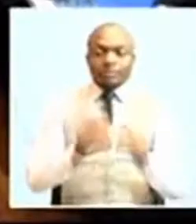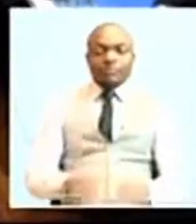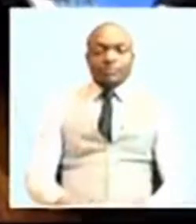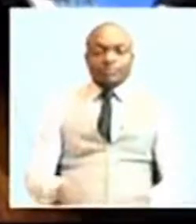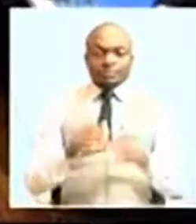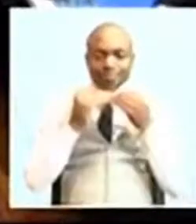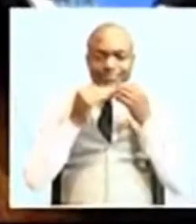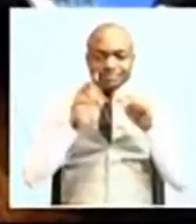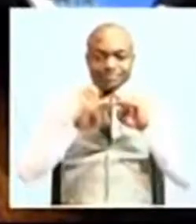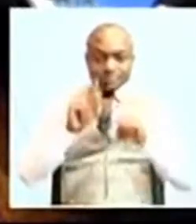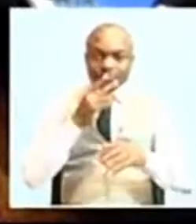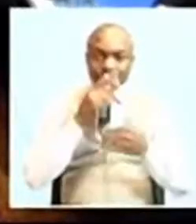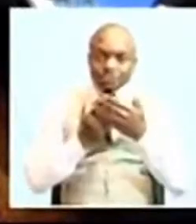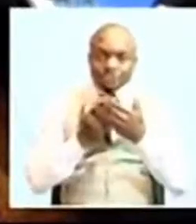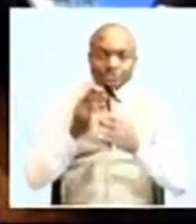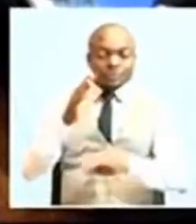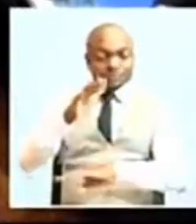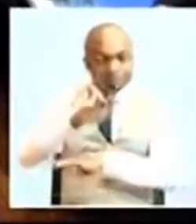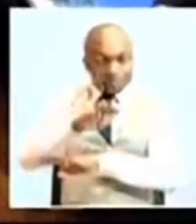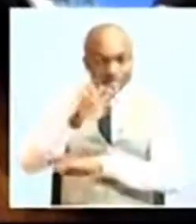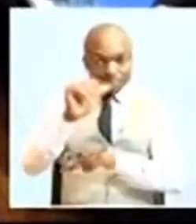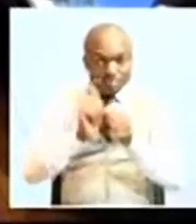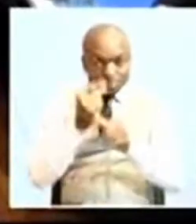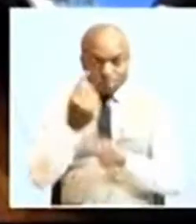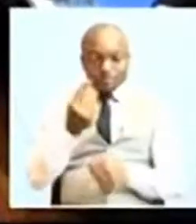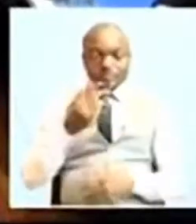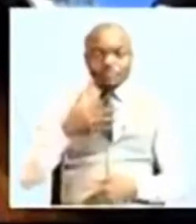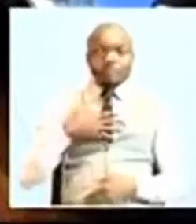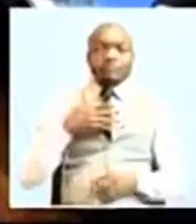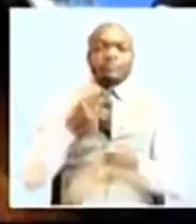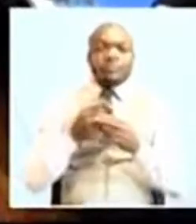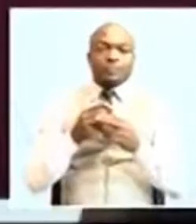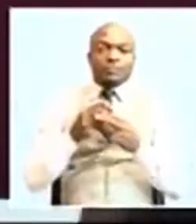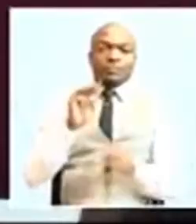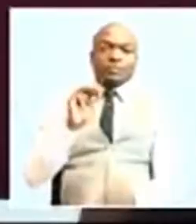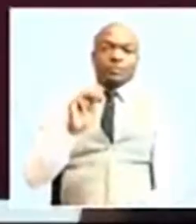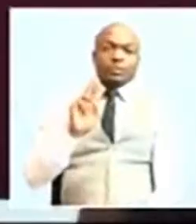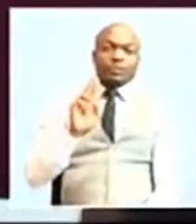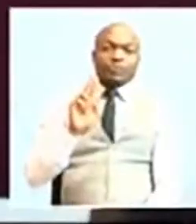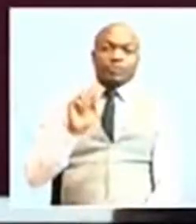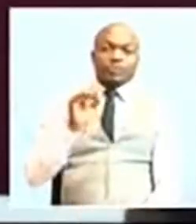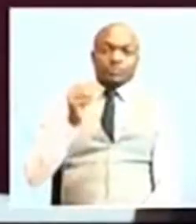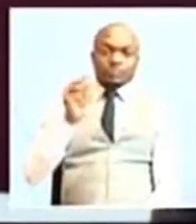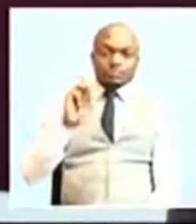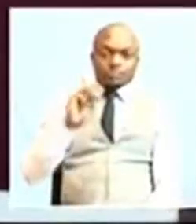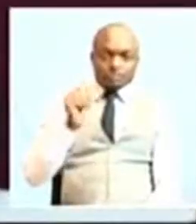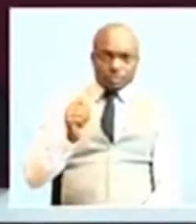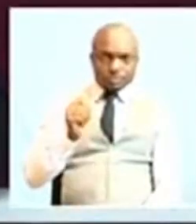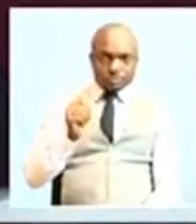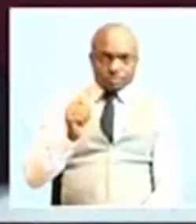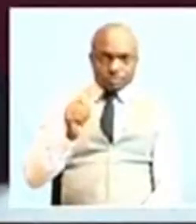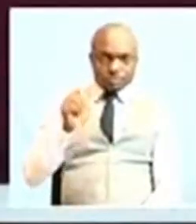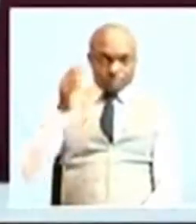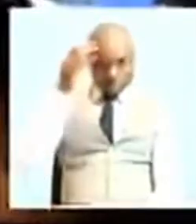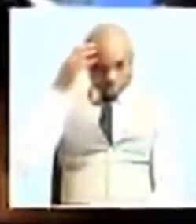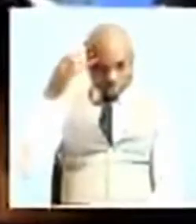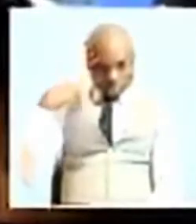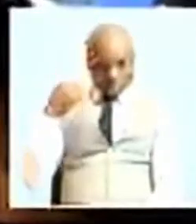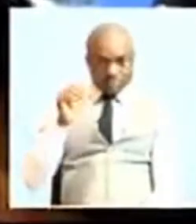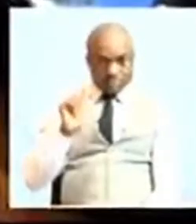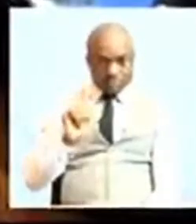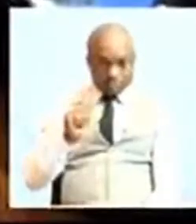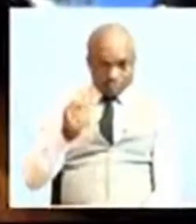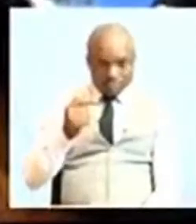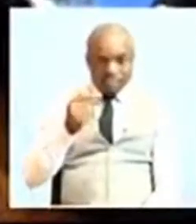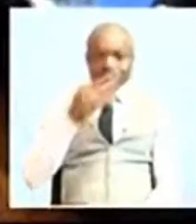Thank you, Chair. Good evening, everyone. My name is Simon Munyama. I'm from the Planning and Research Department, Office of the Auditor General. Thank you.